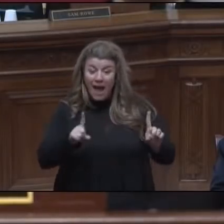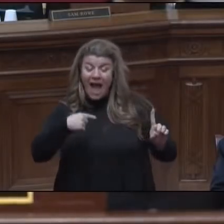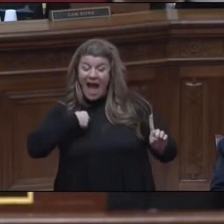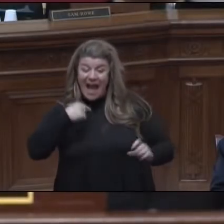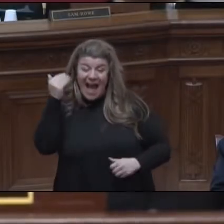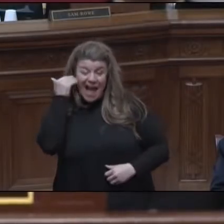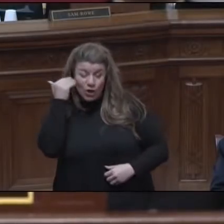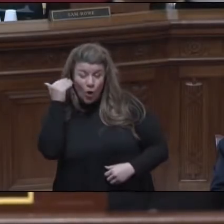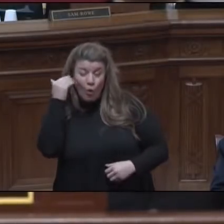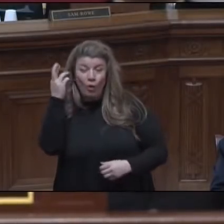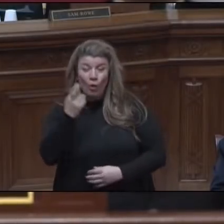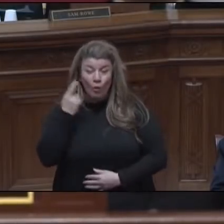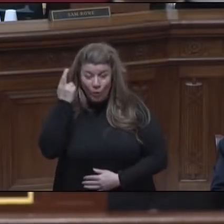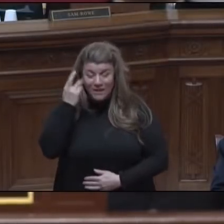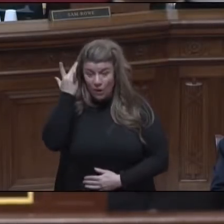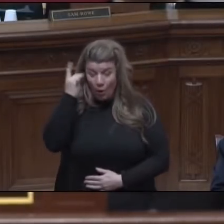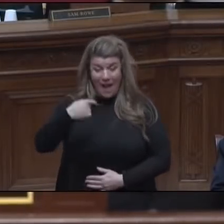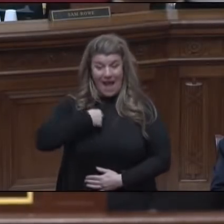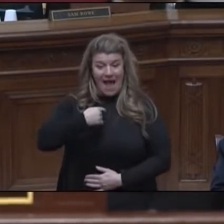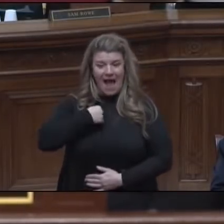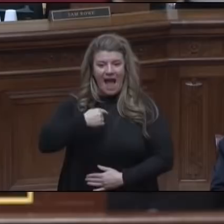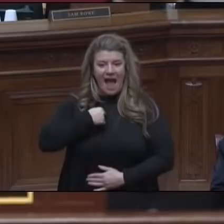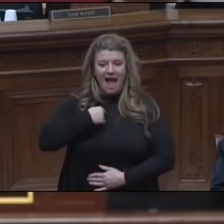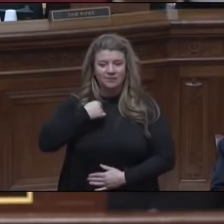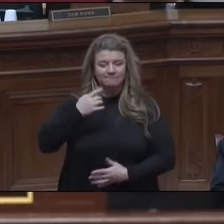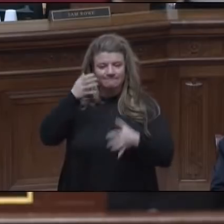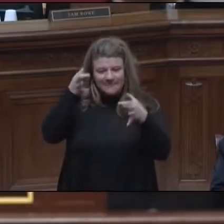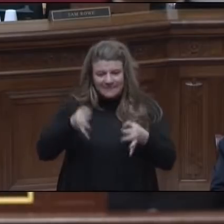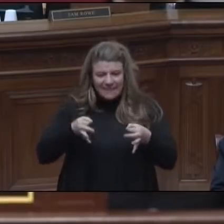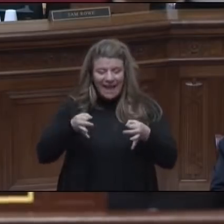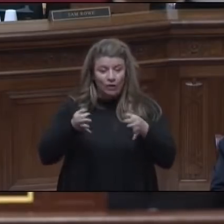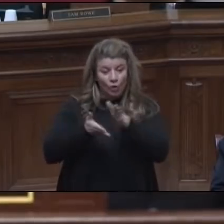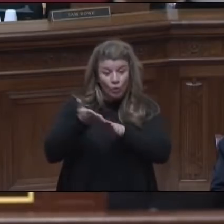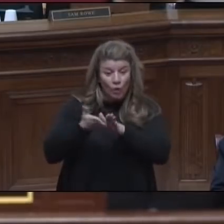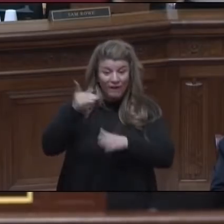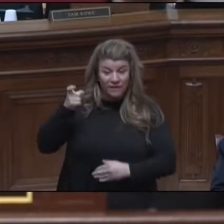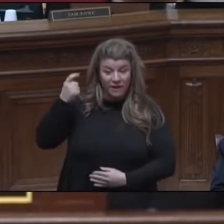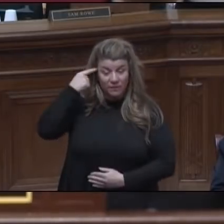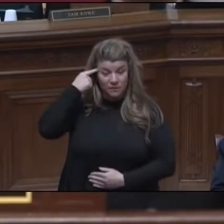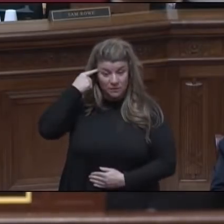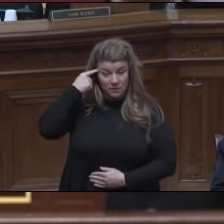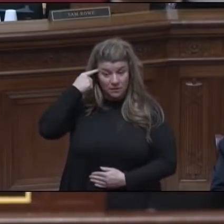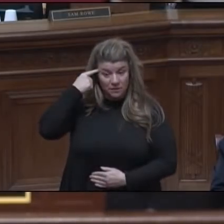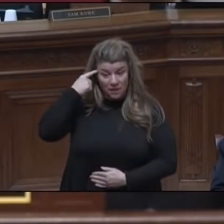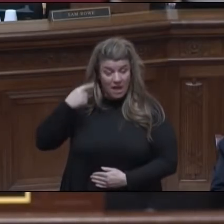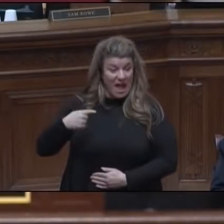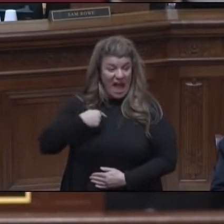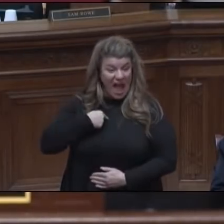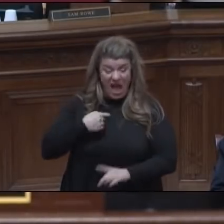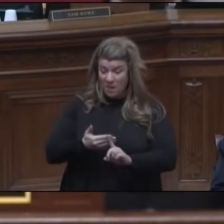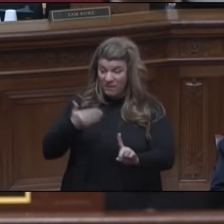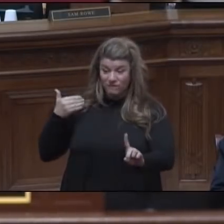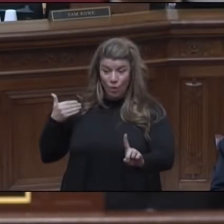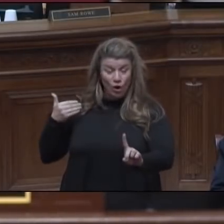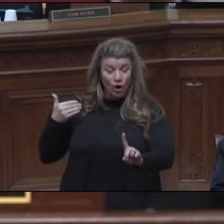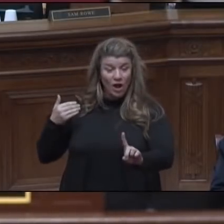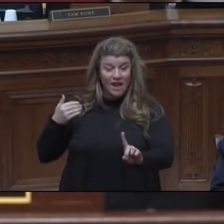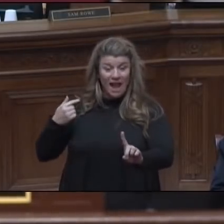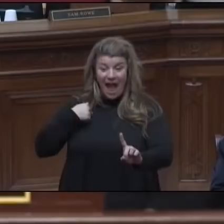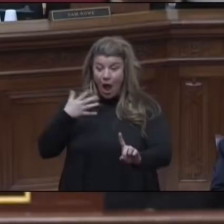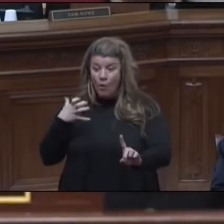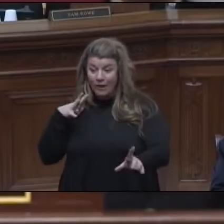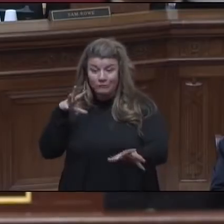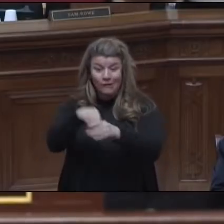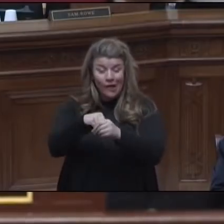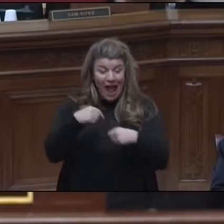know the very reason that I ran for governor. I've never wanted anything. I've never wanted a thing.